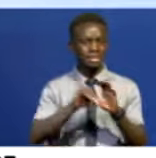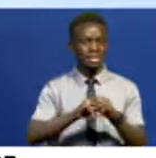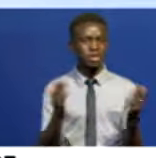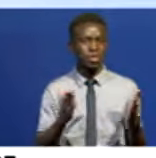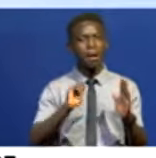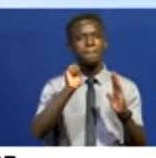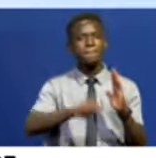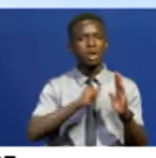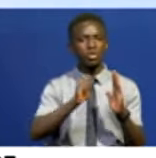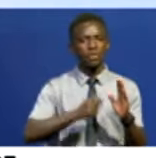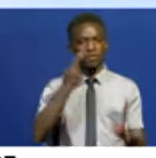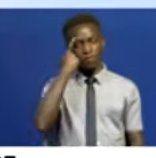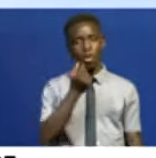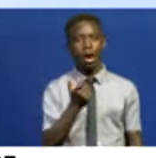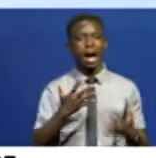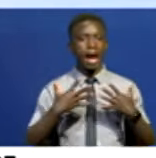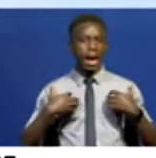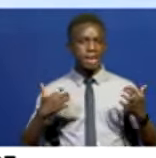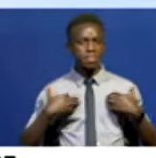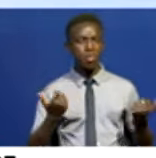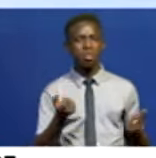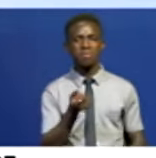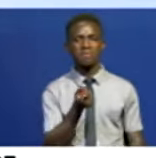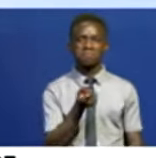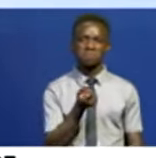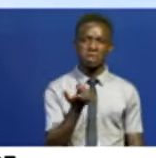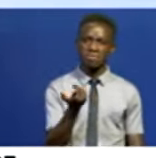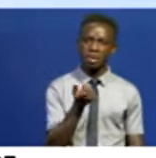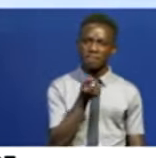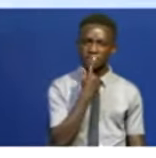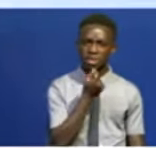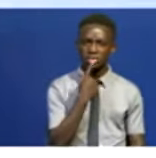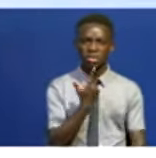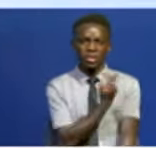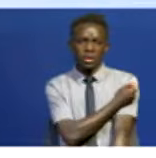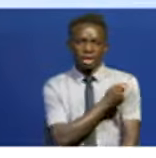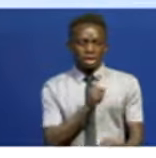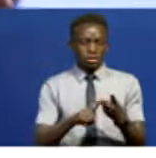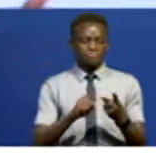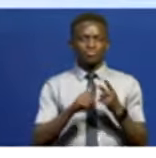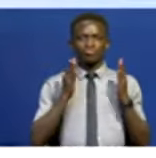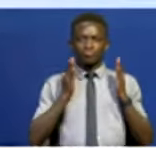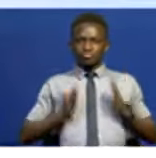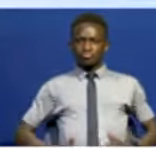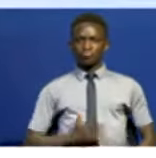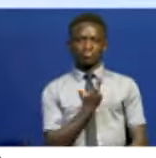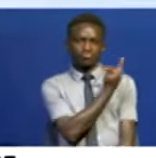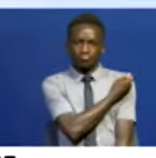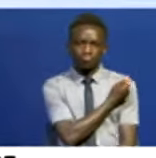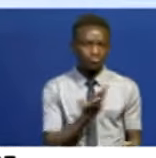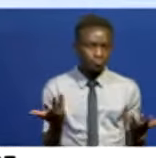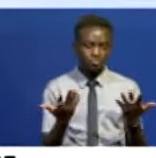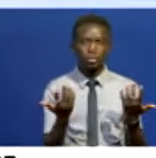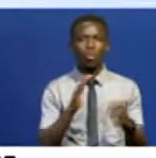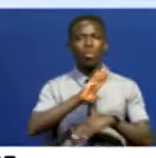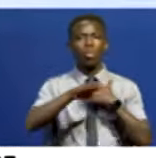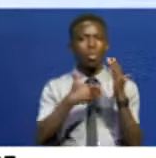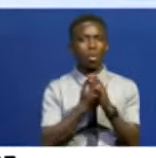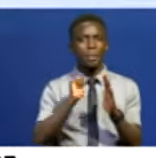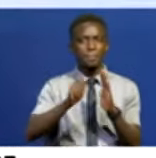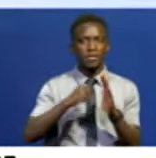manufacturing of animal vaccine, of human vaccine, and the whole manufacturing of